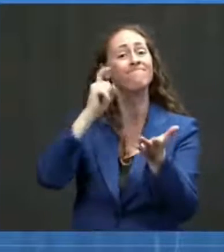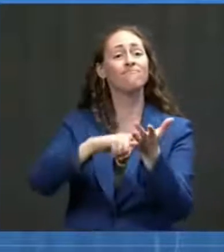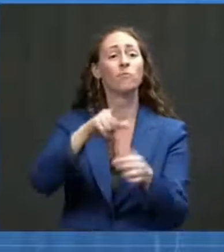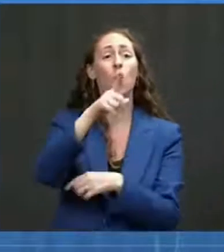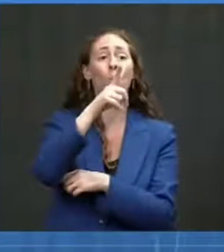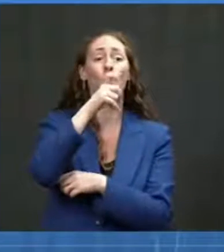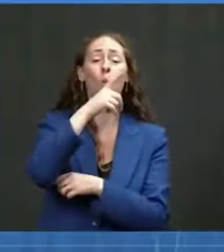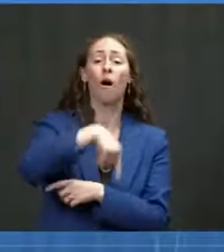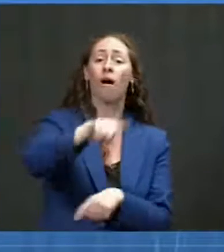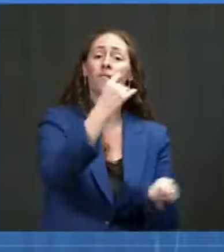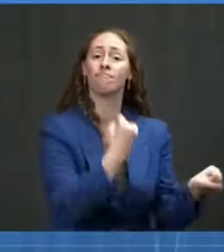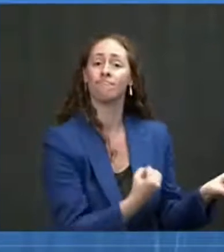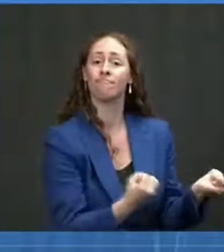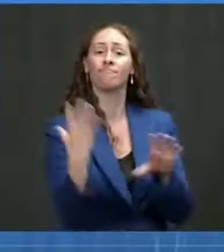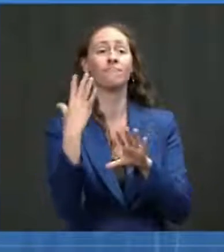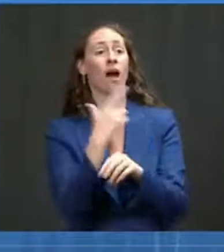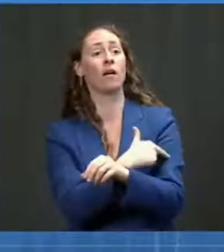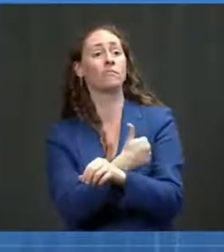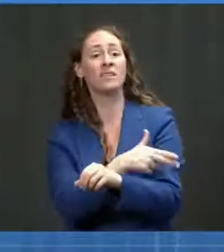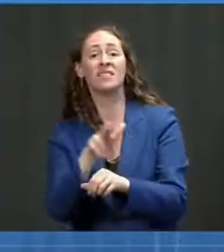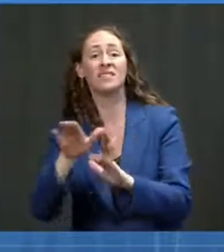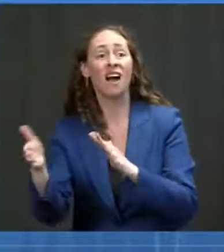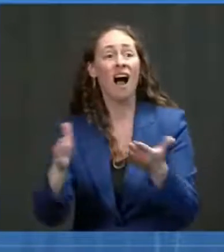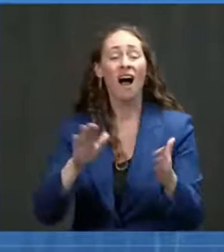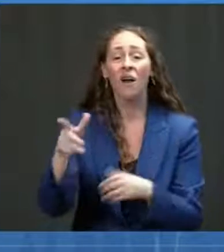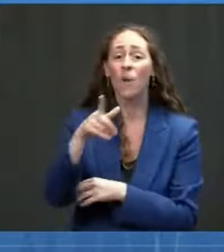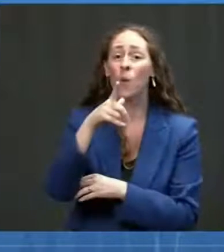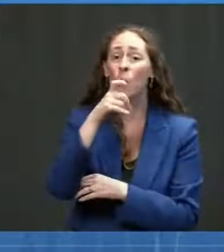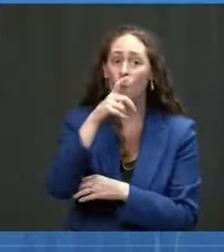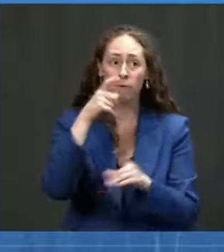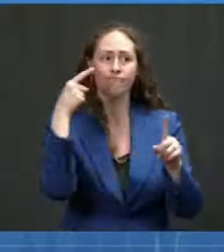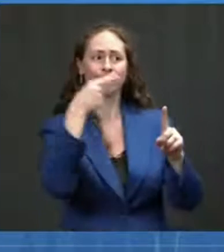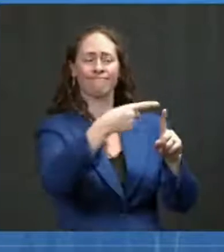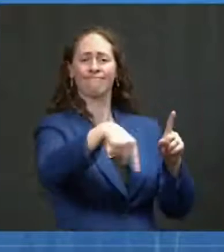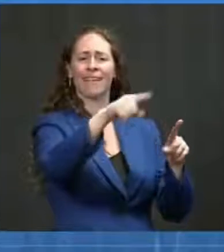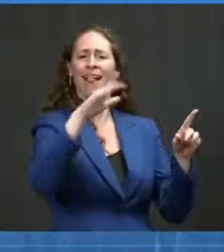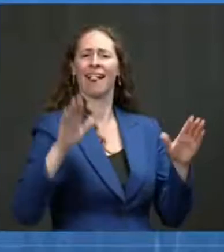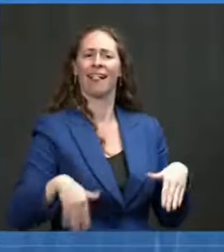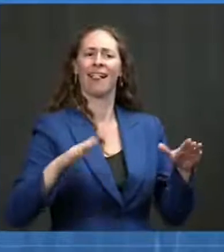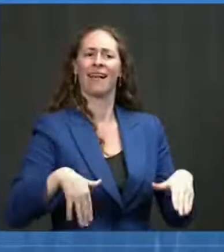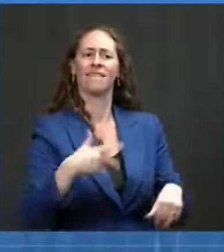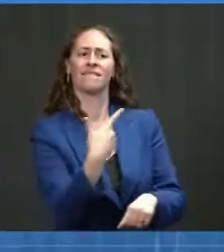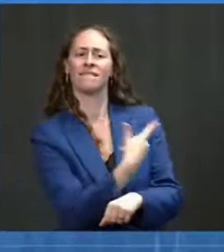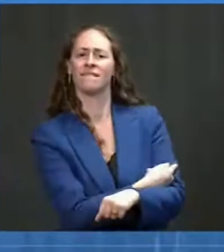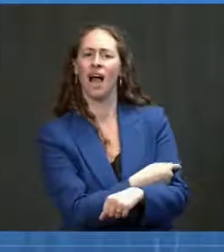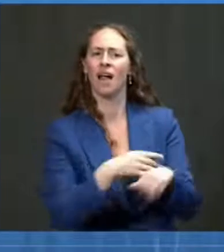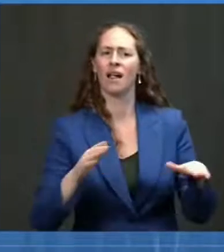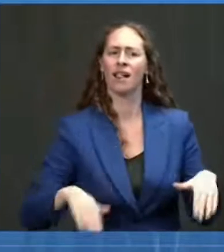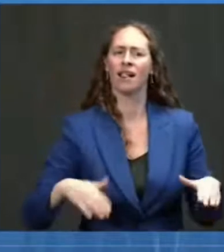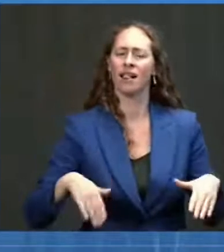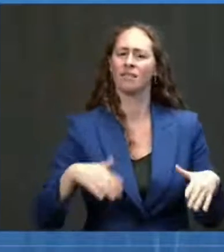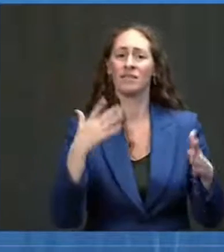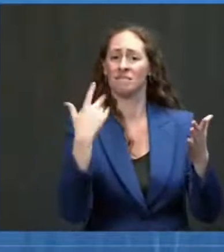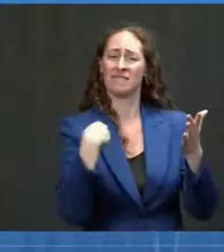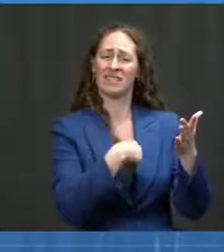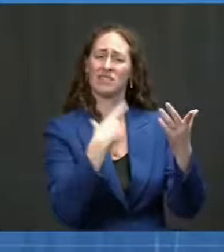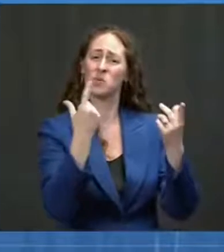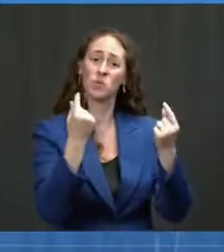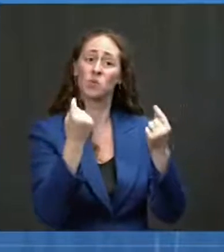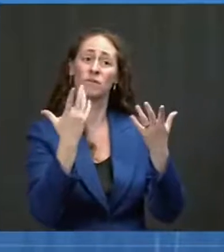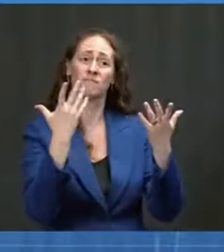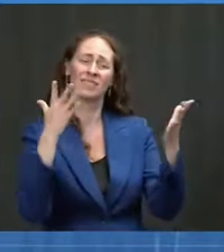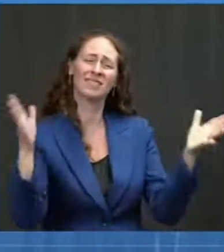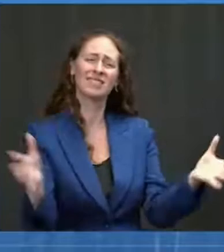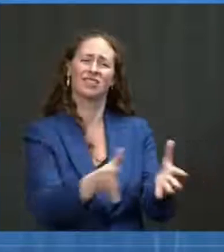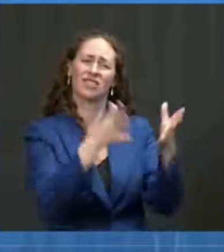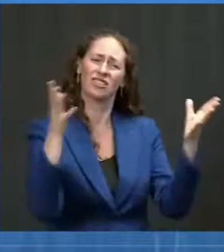occur among the unvaccinated. We will continue to ramp up efforts to increase vaccinations here at home and to ensure people